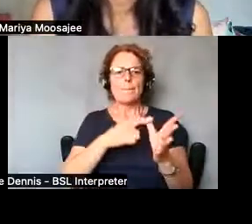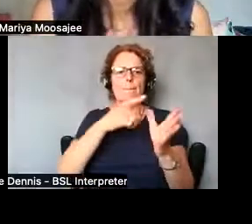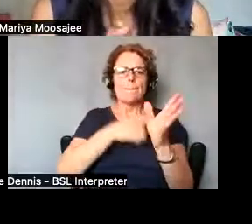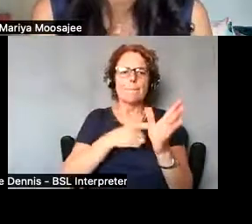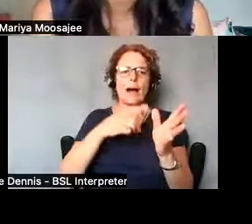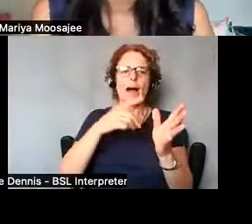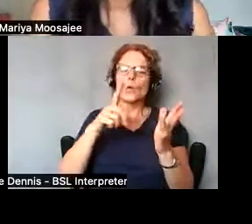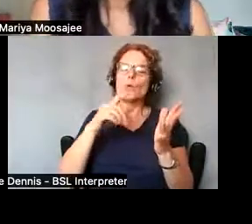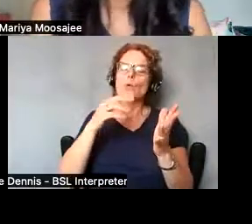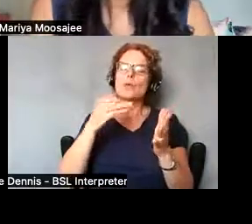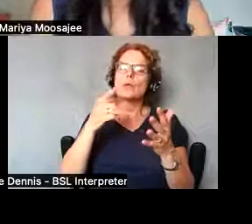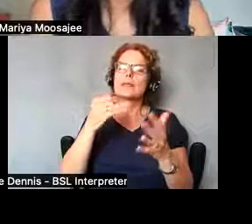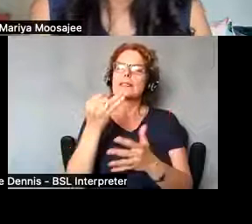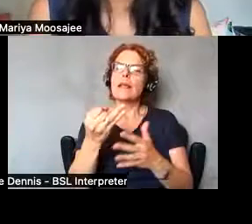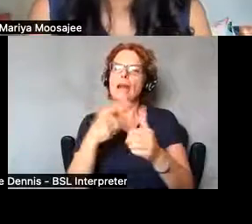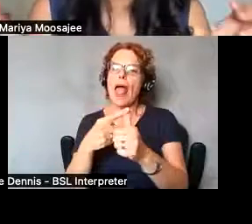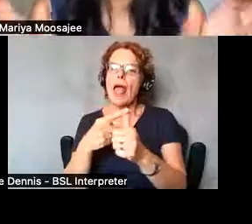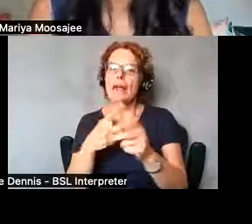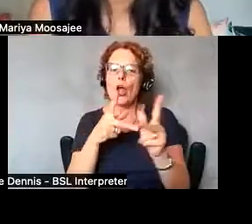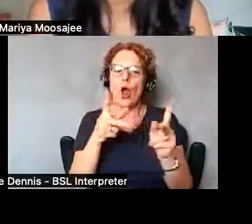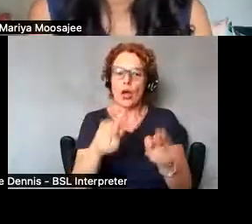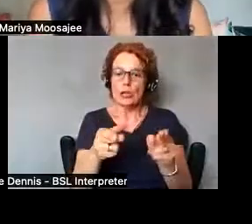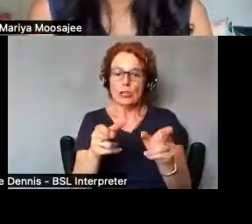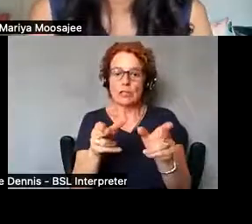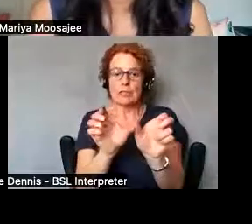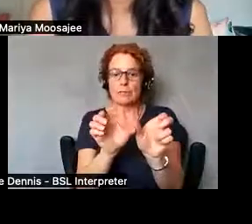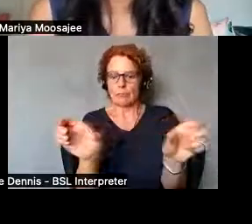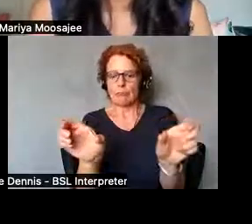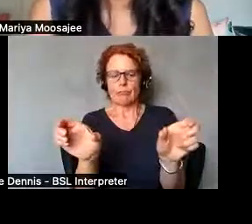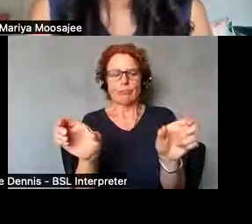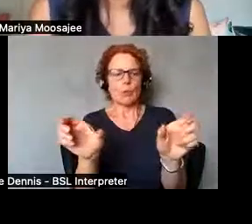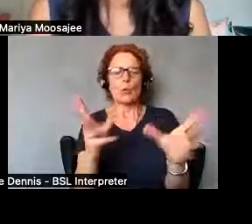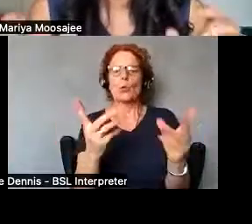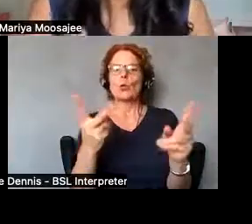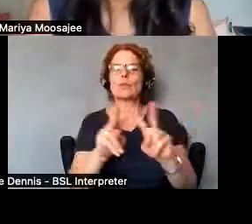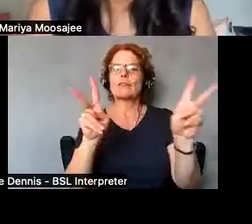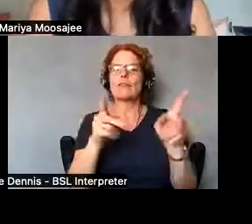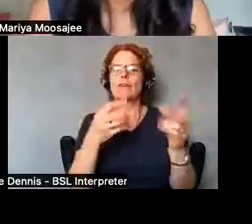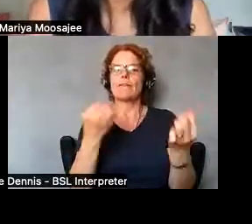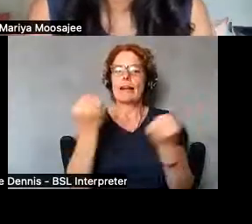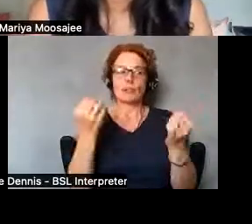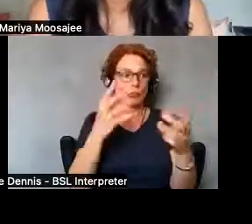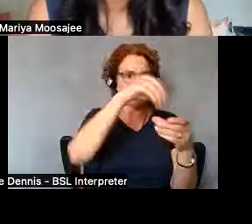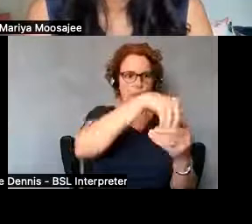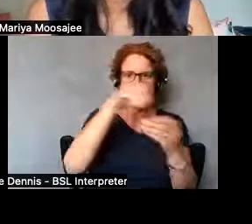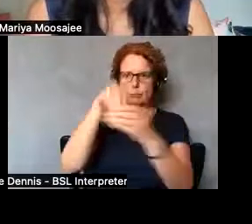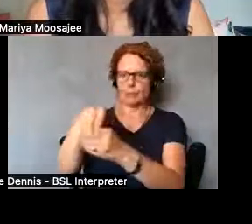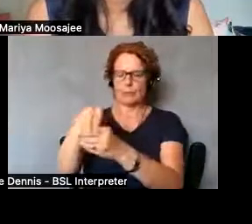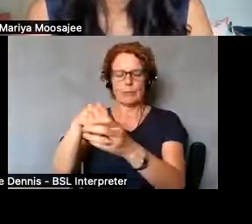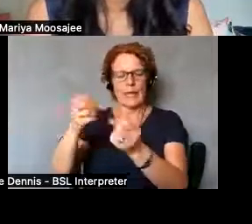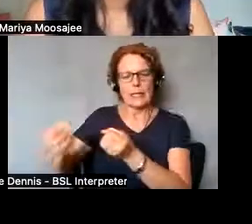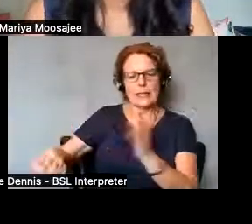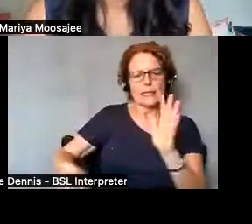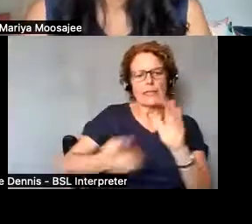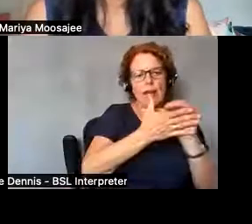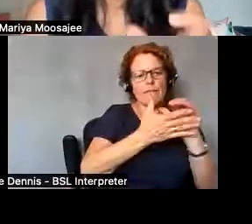2 bits, package them into 2 separate AAV vectors, and deliver those to the retina at the same